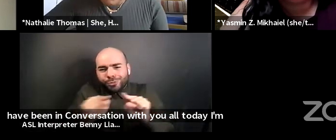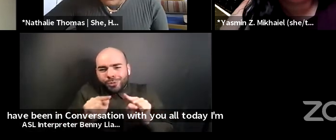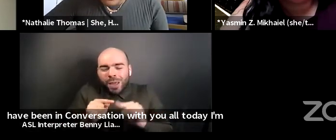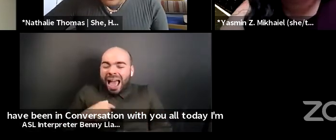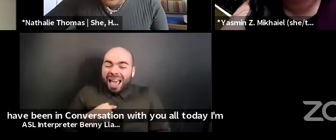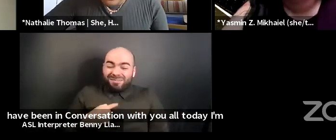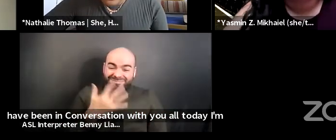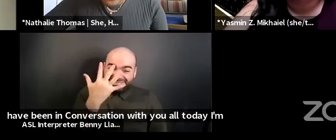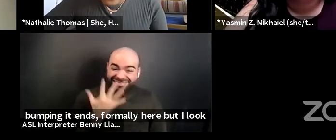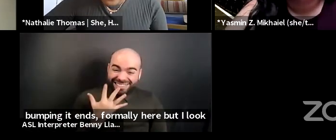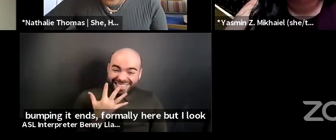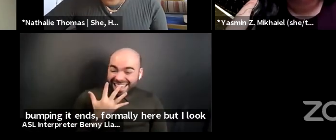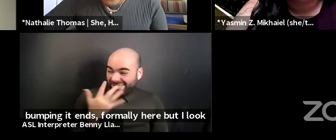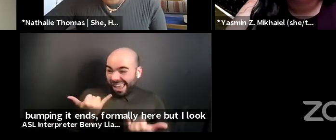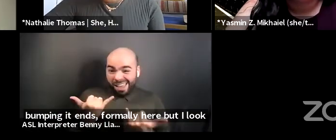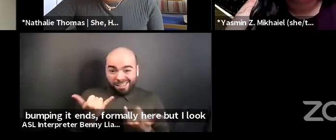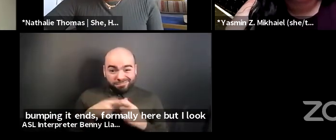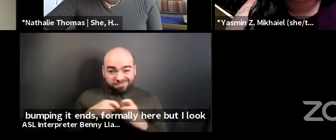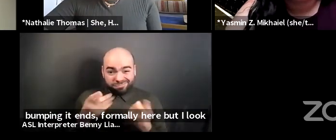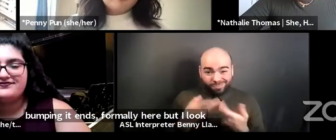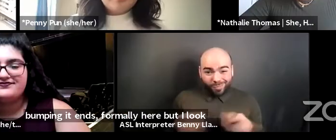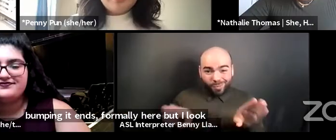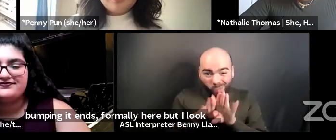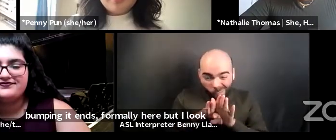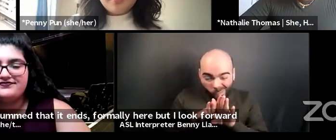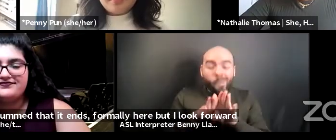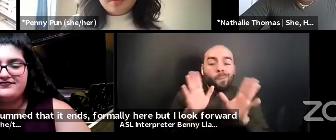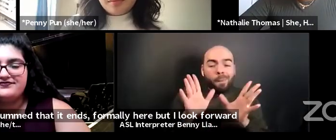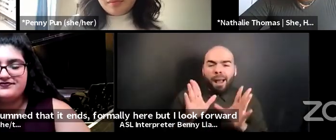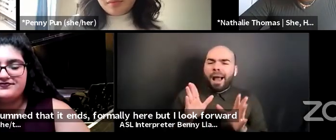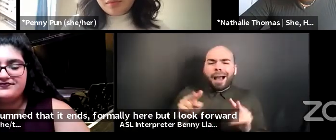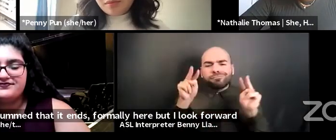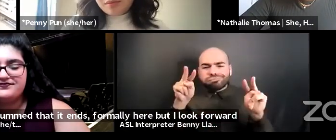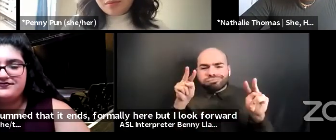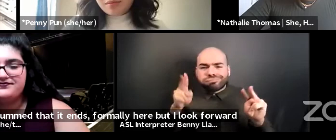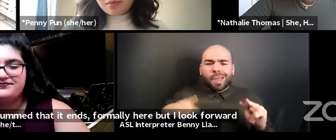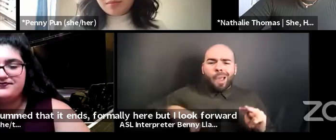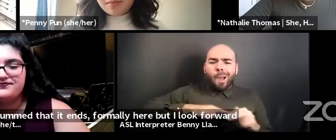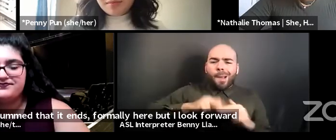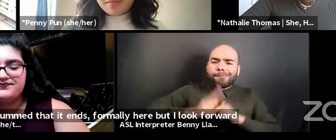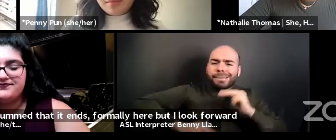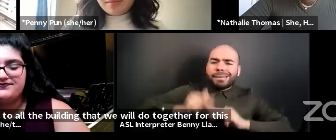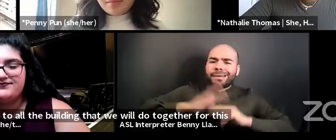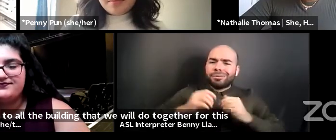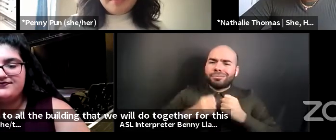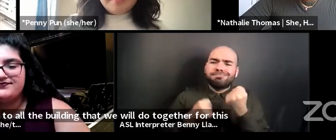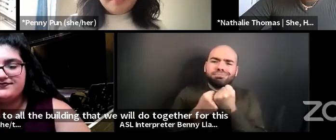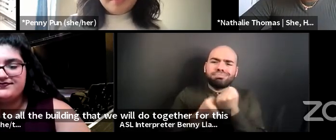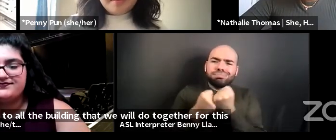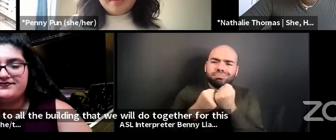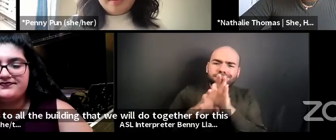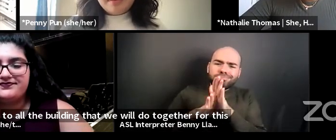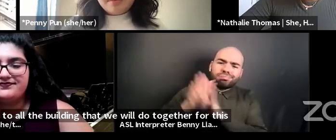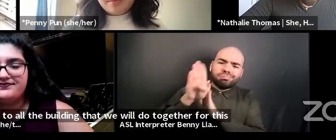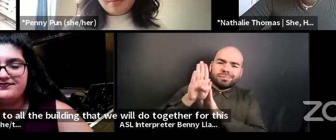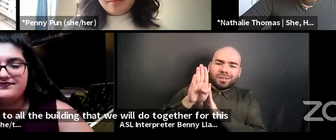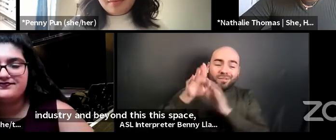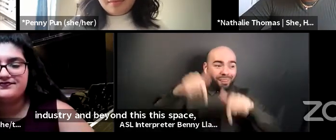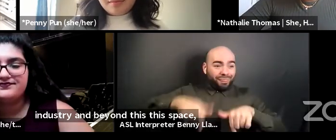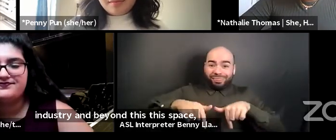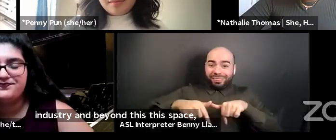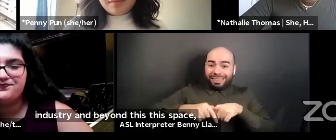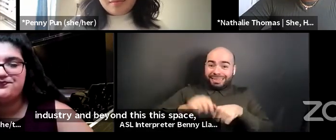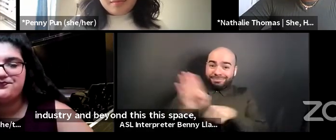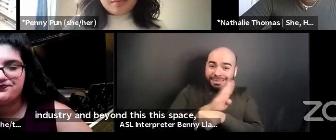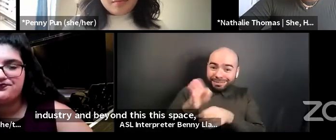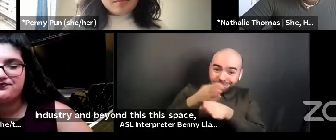here, but I look forward to all of the building that we will do together for this industry and beyond this space. And with that, I'll toss it